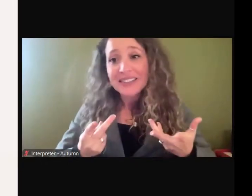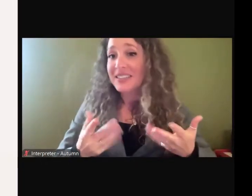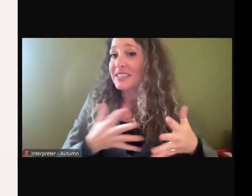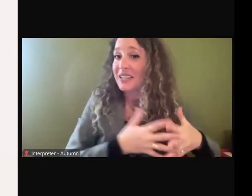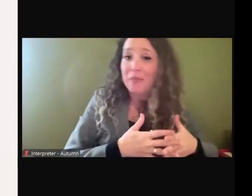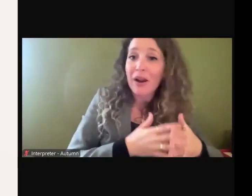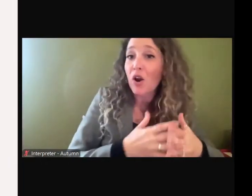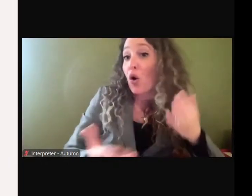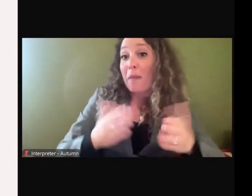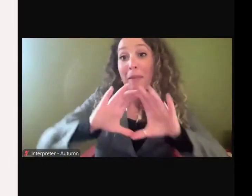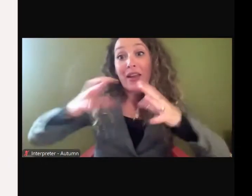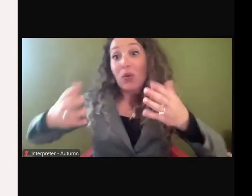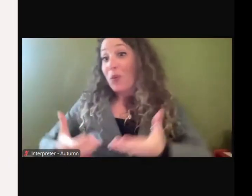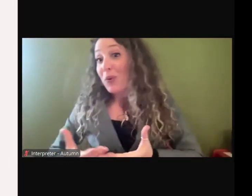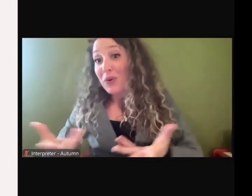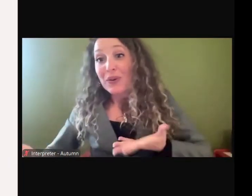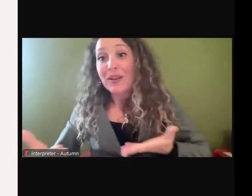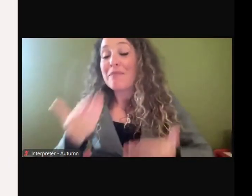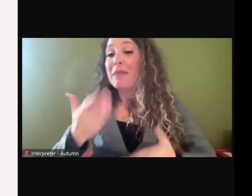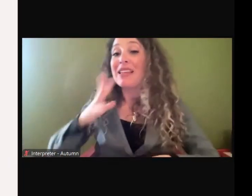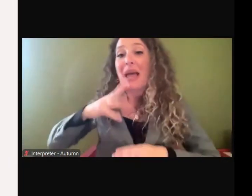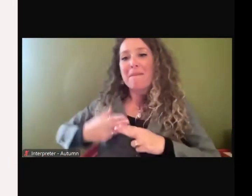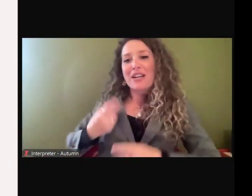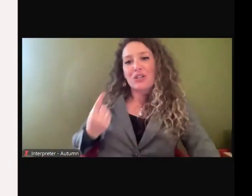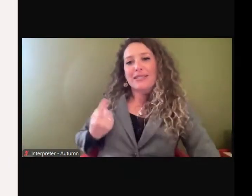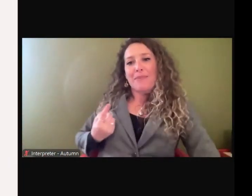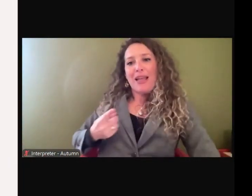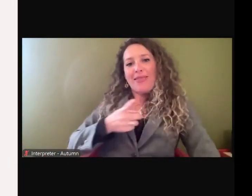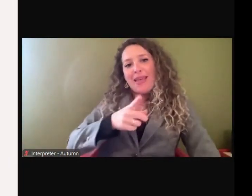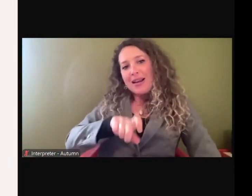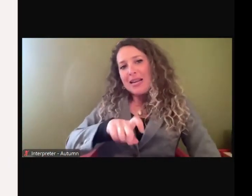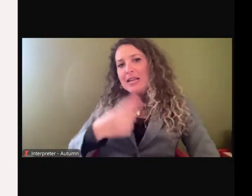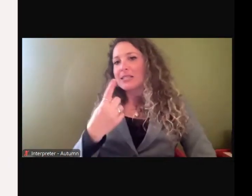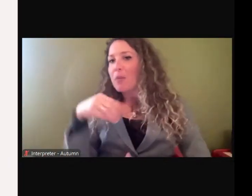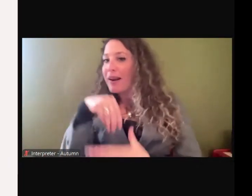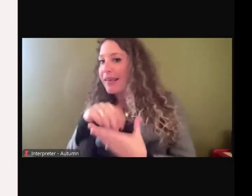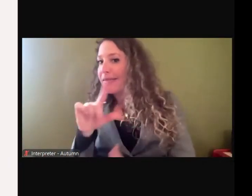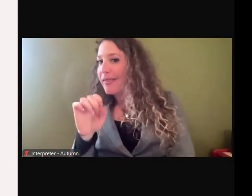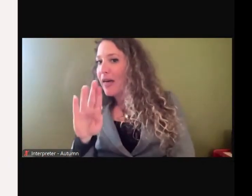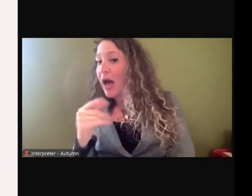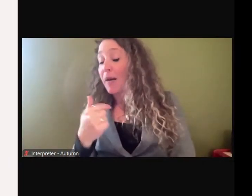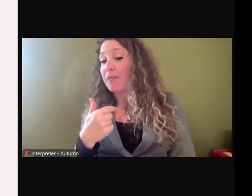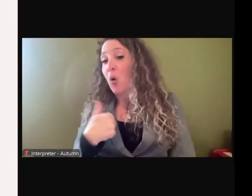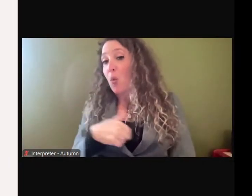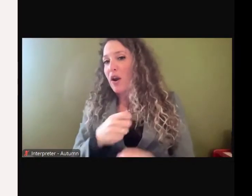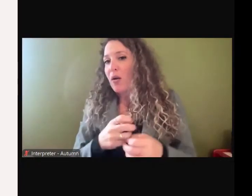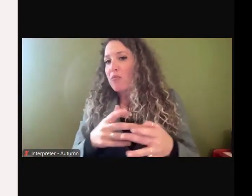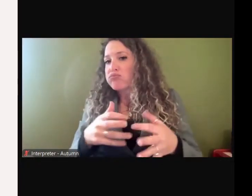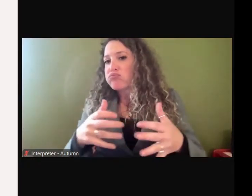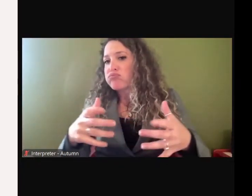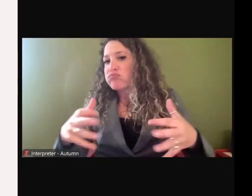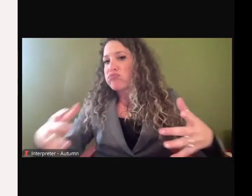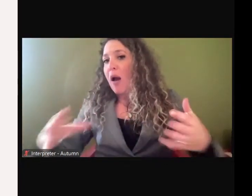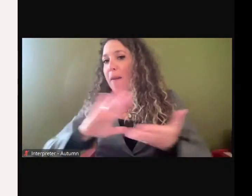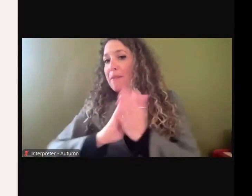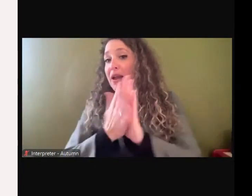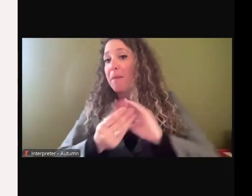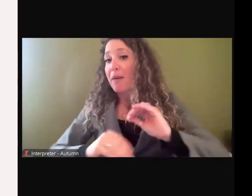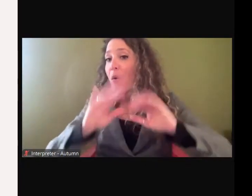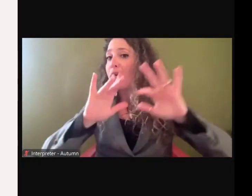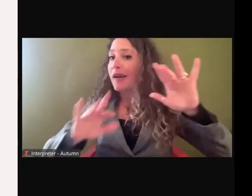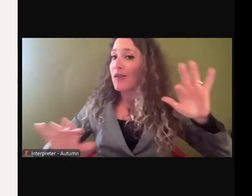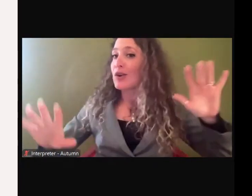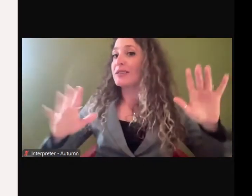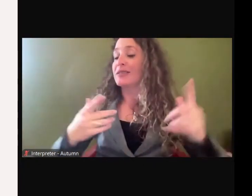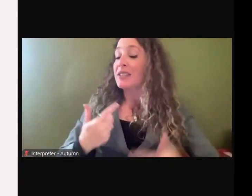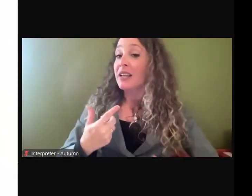sometimes people bring up something that they need, and someone in the lab, especially as we're growing larger and more diverse in who we are, can say, hey,